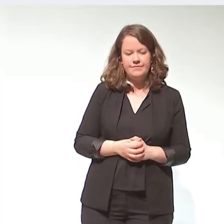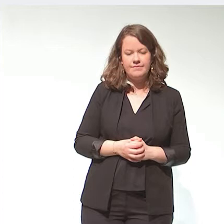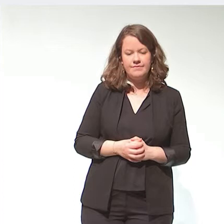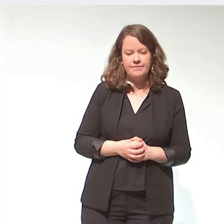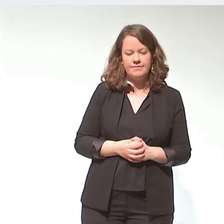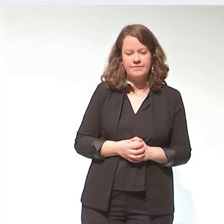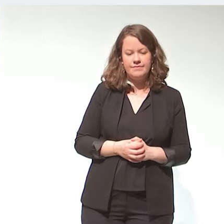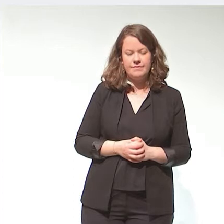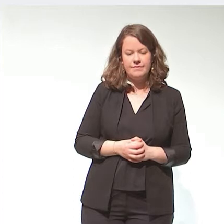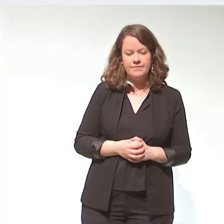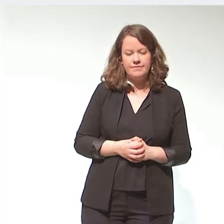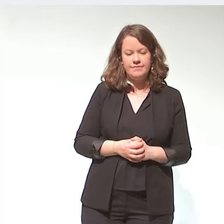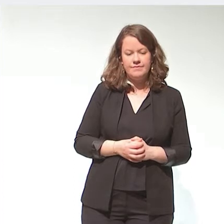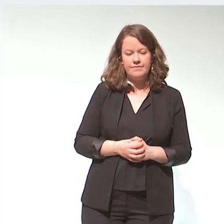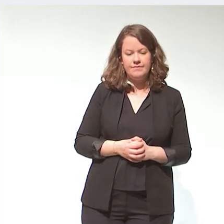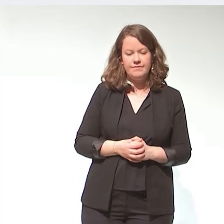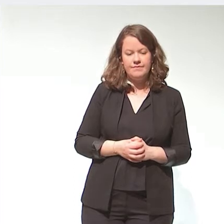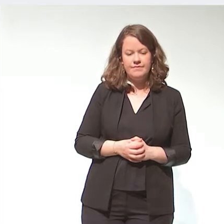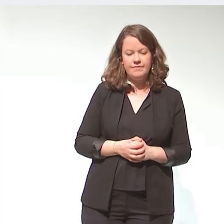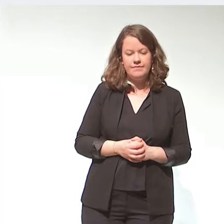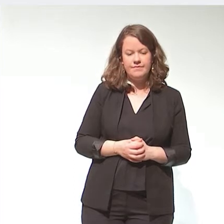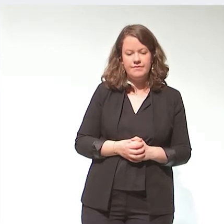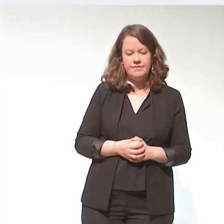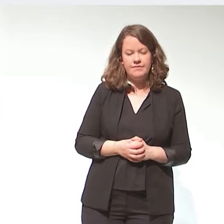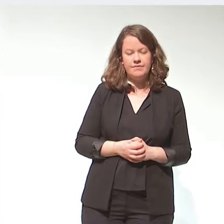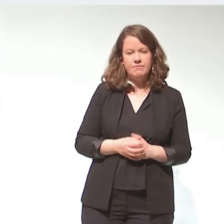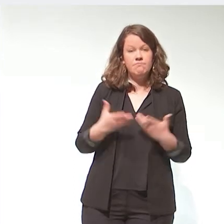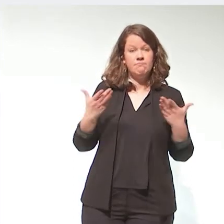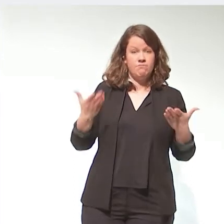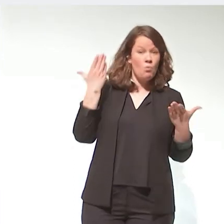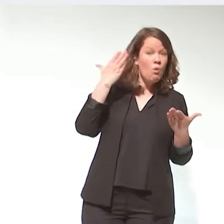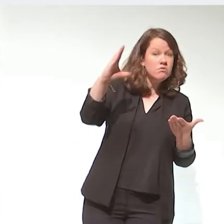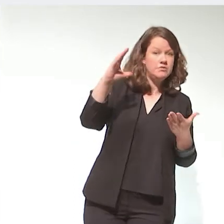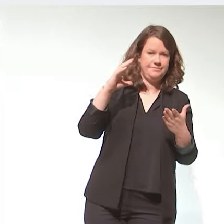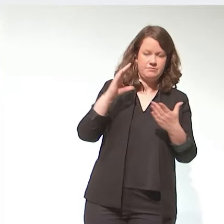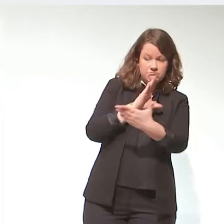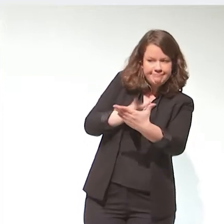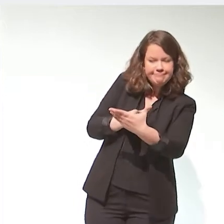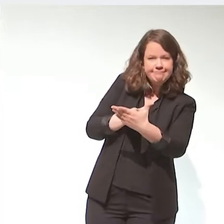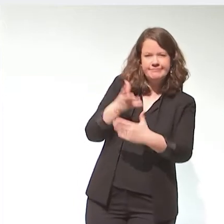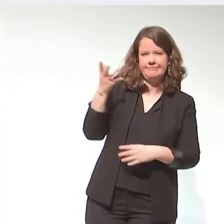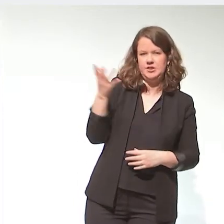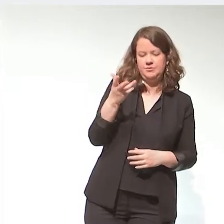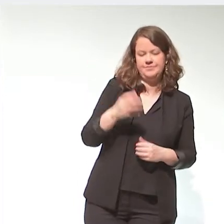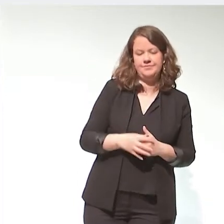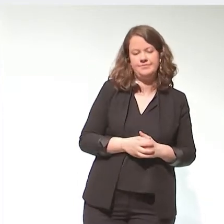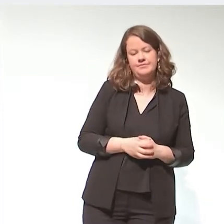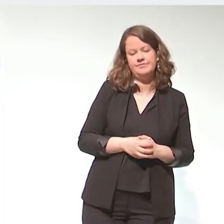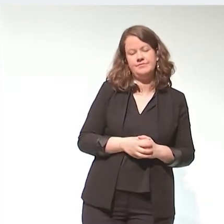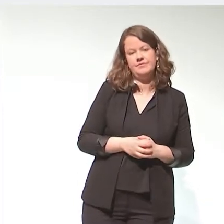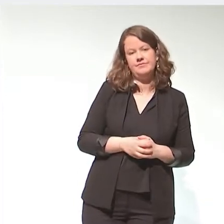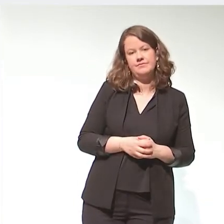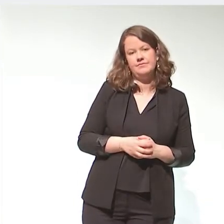that we are facing now is regarding the infrastructure, inaccessibility, regarding informational